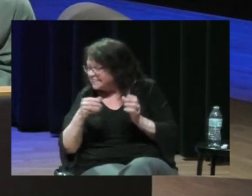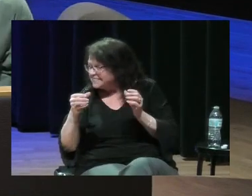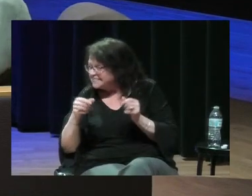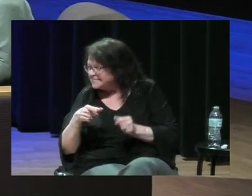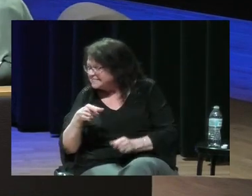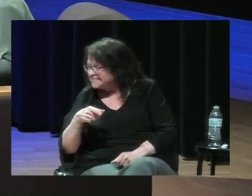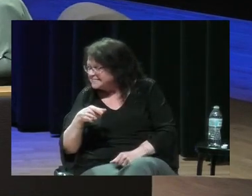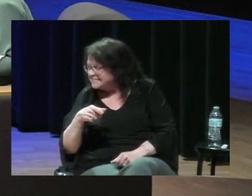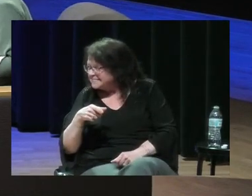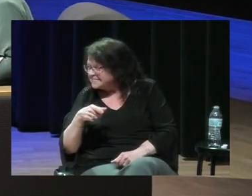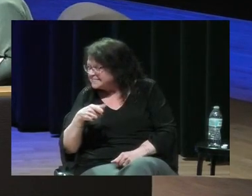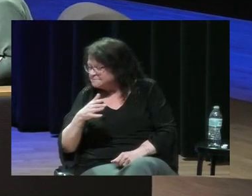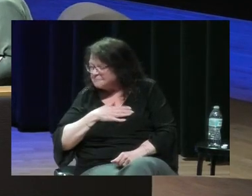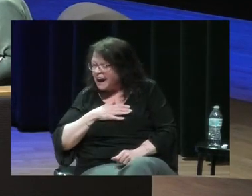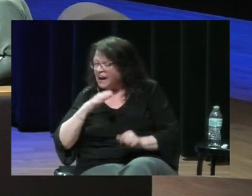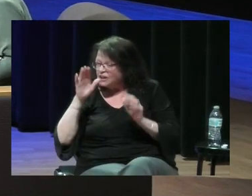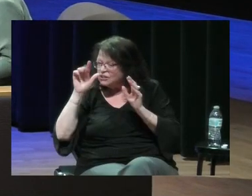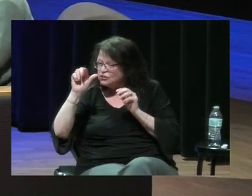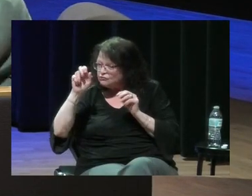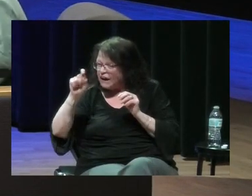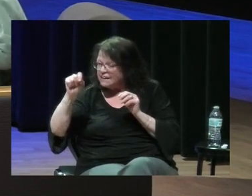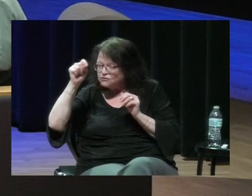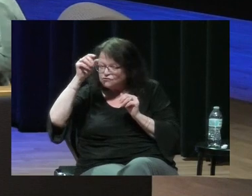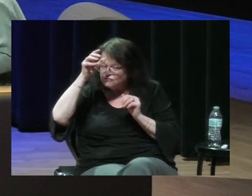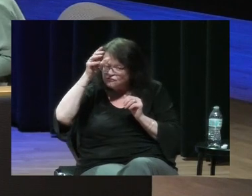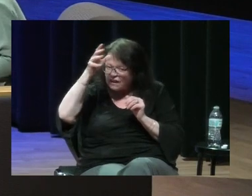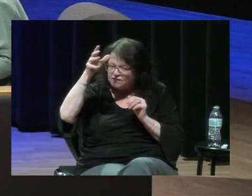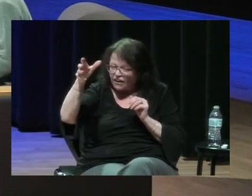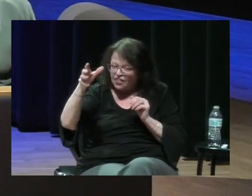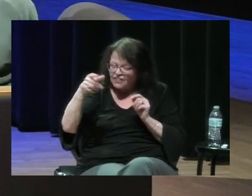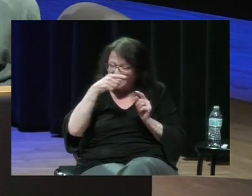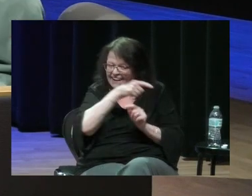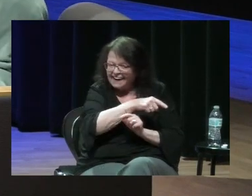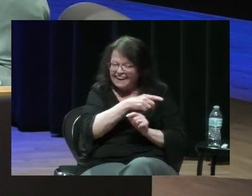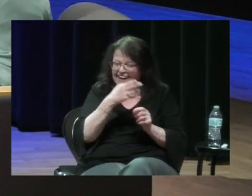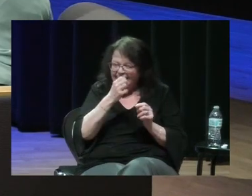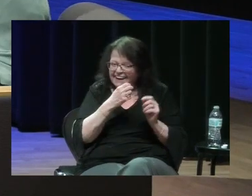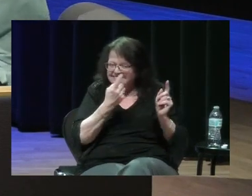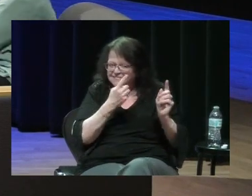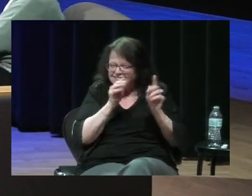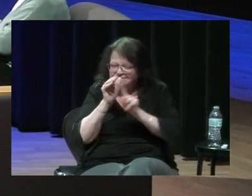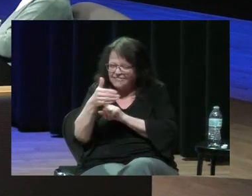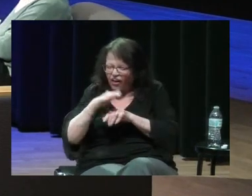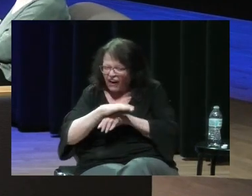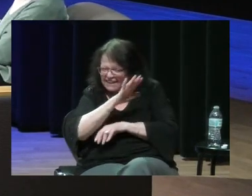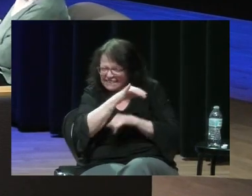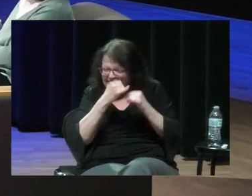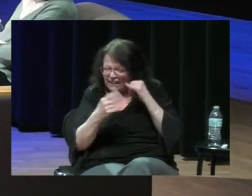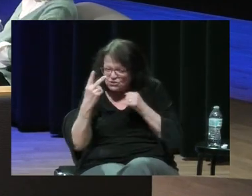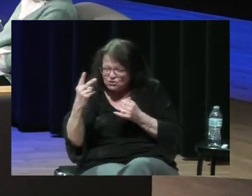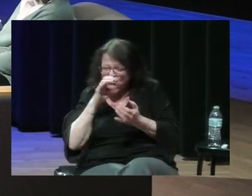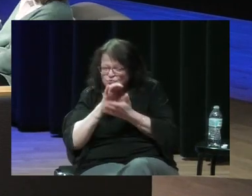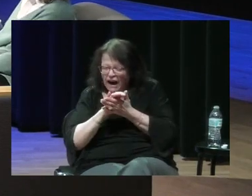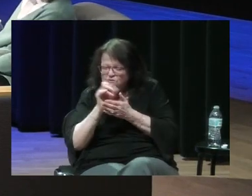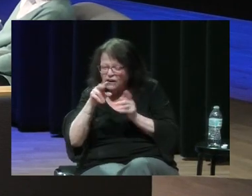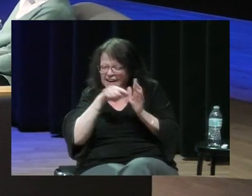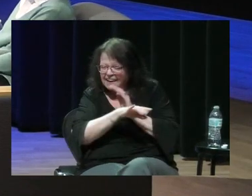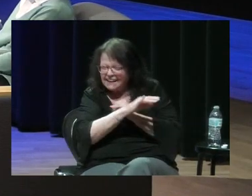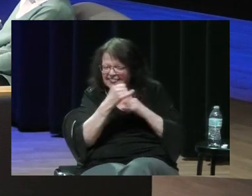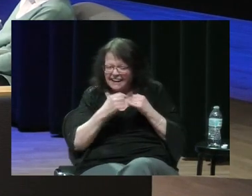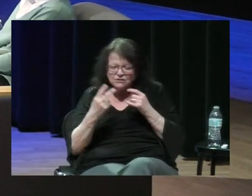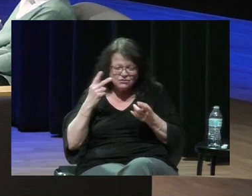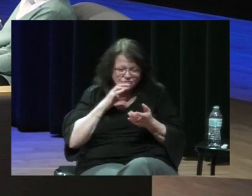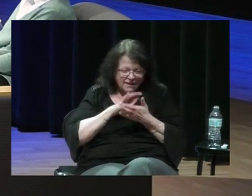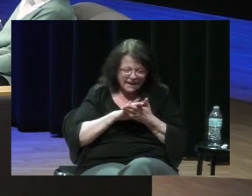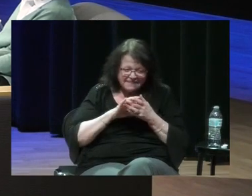Y'all, my great-grandfather murdered his last two wives. There's some juicy stuff in here. And shout out, I believe Elizabeth, the librarian who put